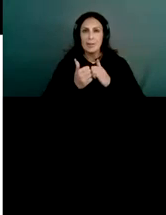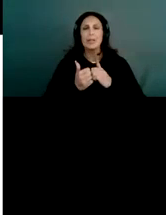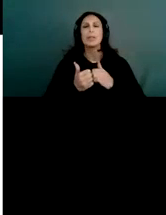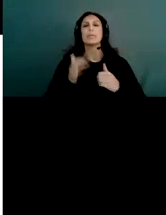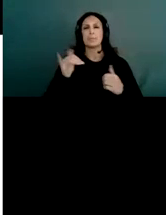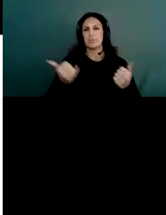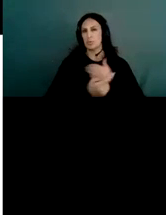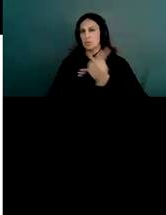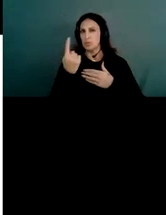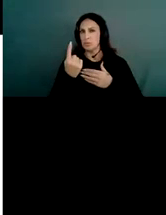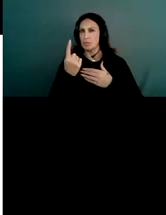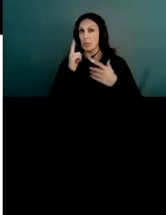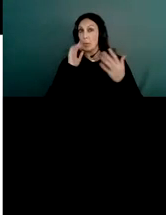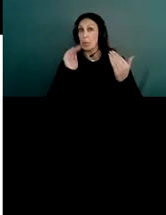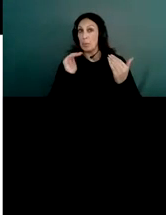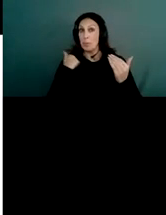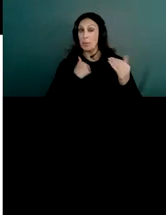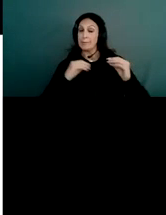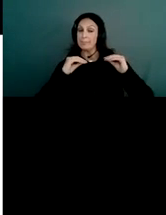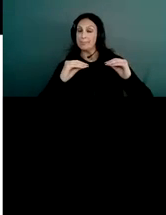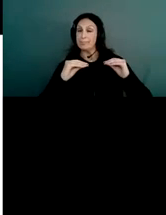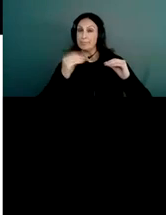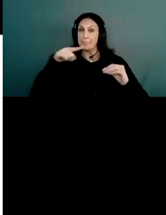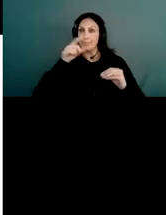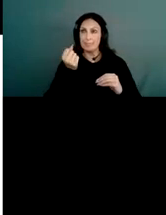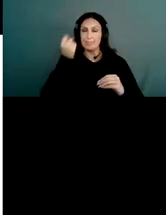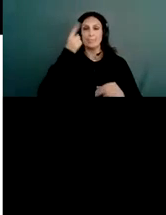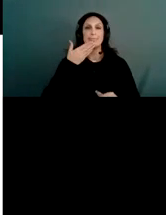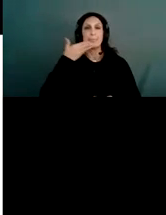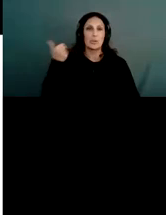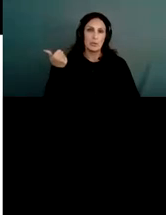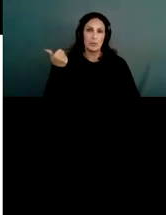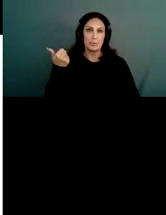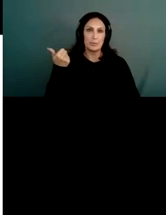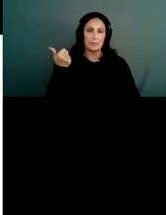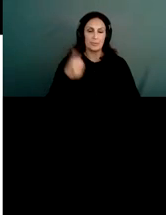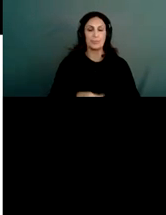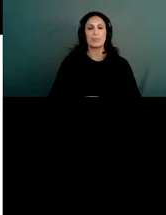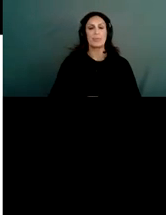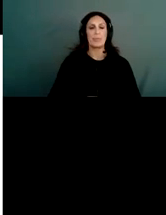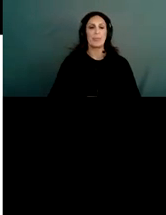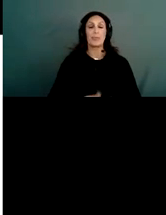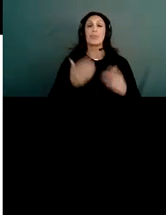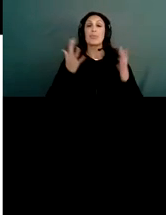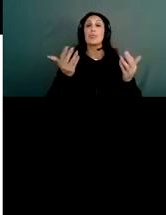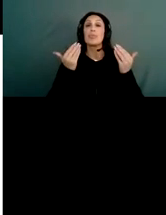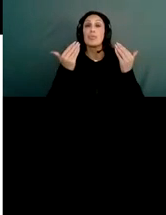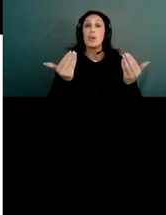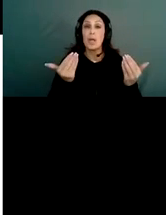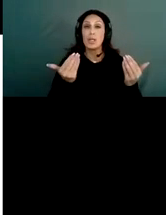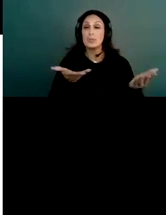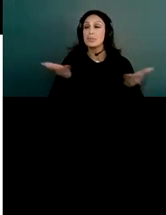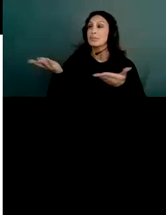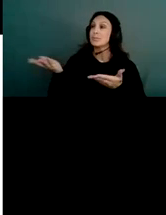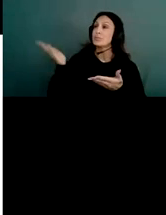question, please let us know using the Q&A button at the bottom of your screen. I'm going to go ahead and let our presenters